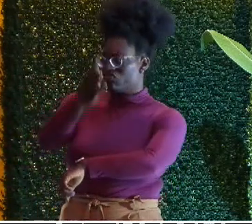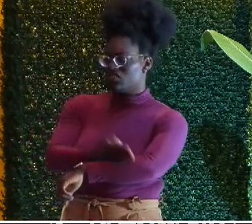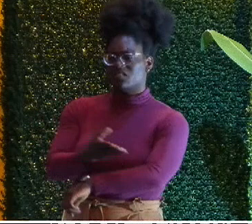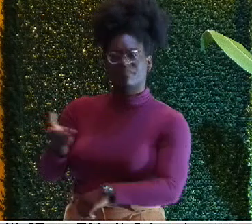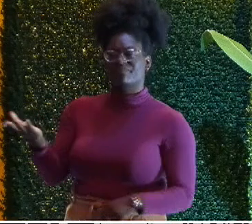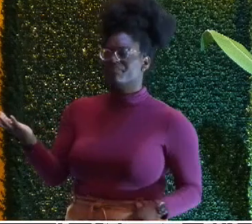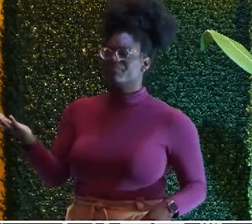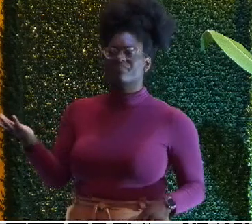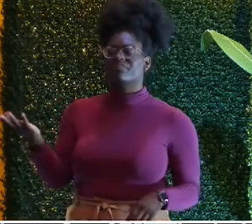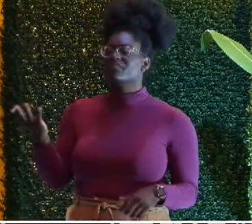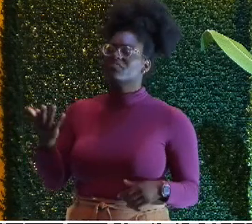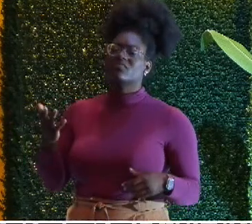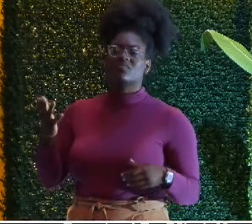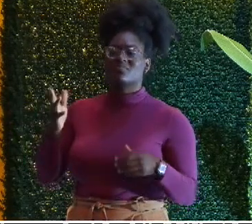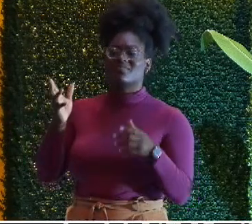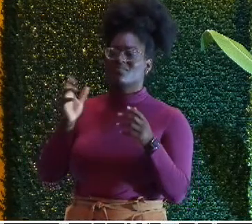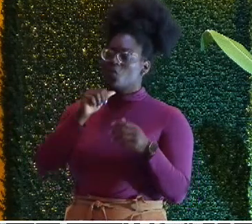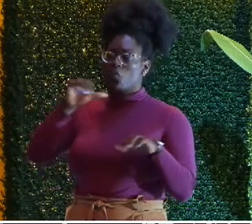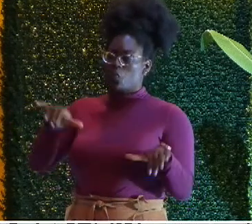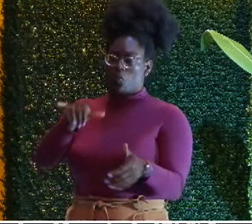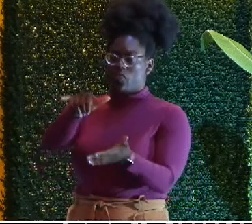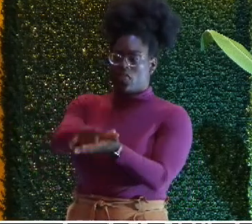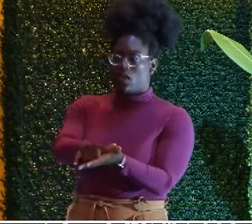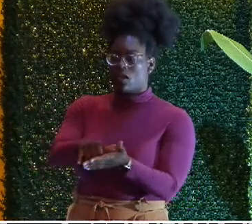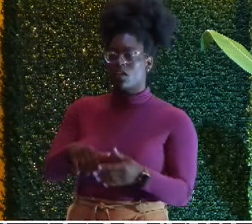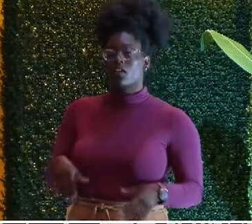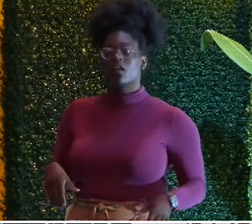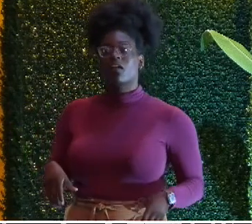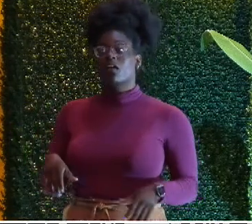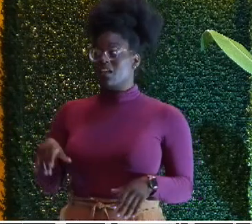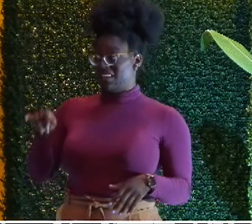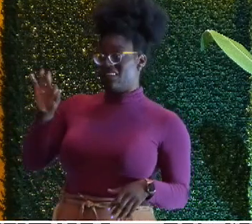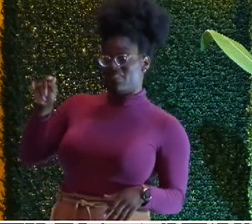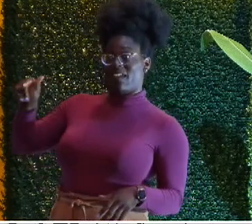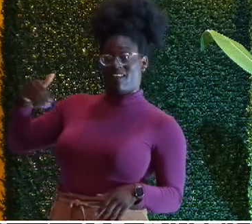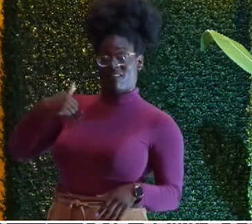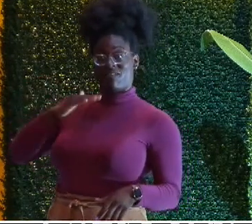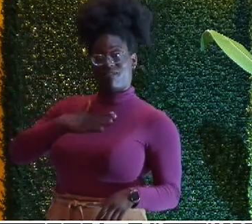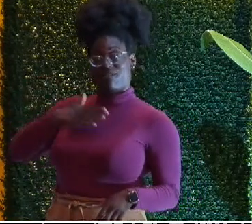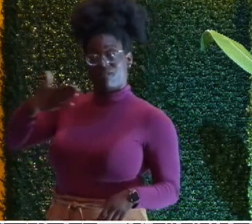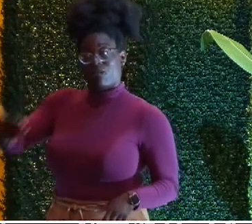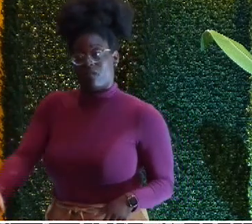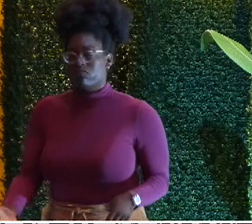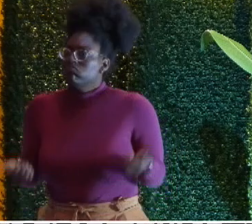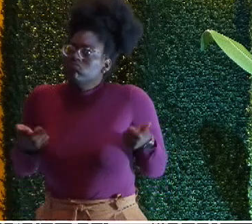willingness. But willful ignorance is not allowed.